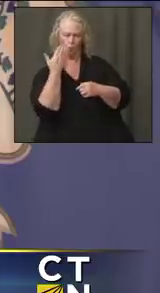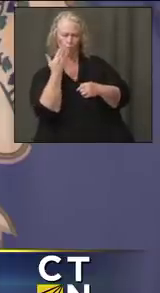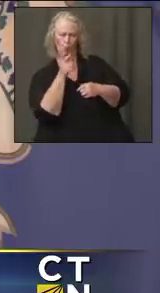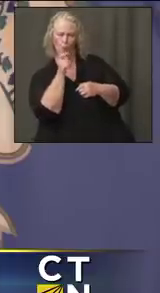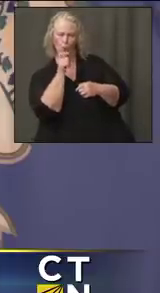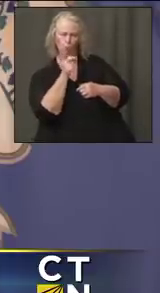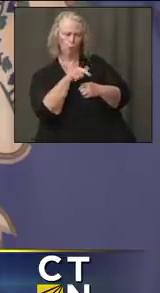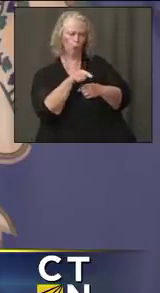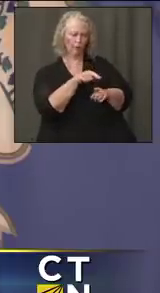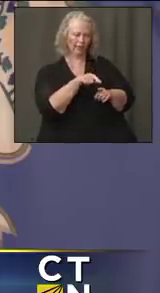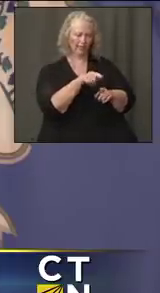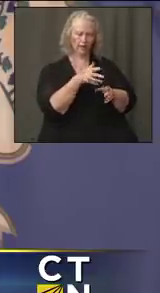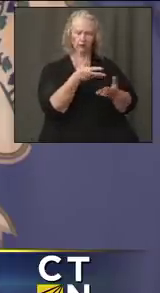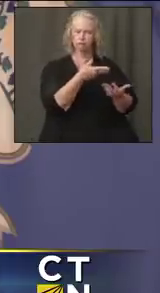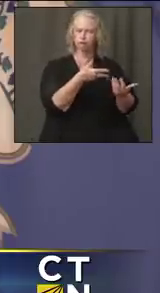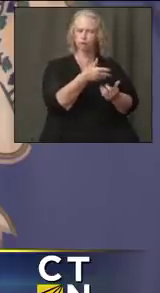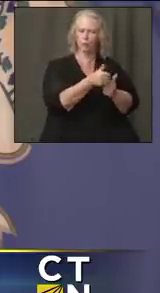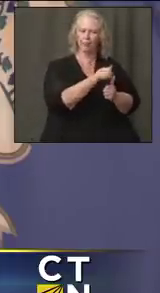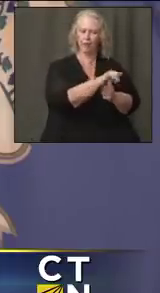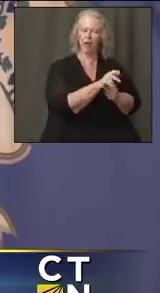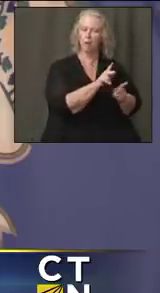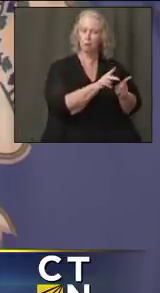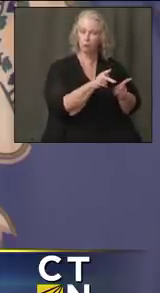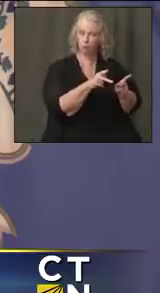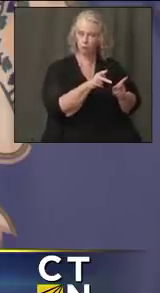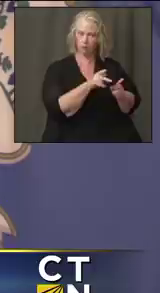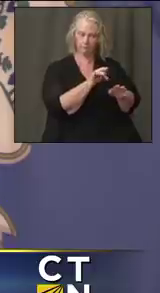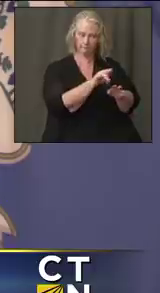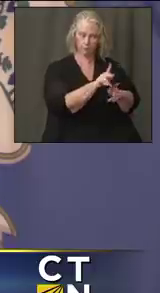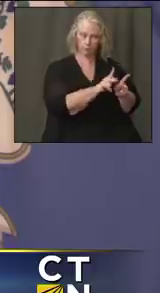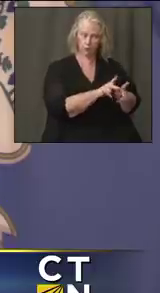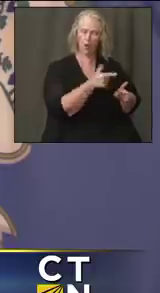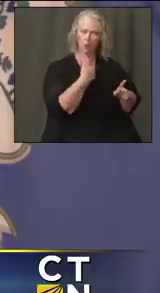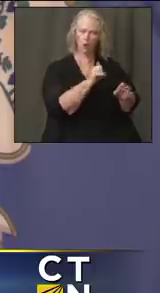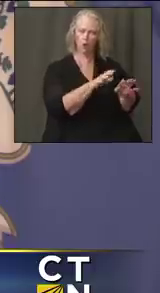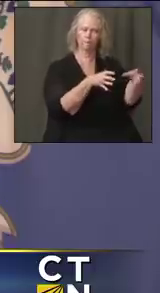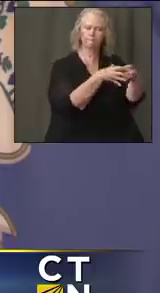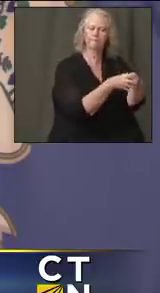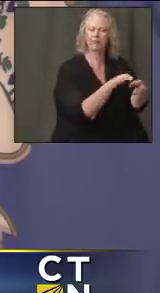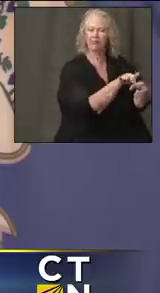that infected person, and we could quarantine that class for a period of time.